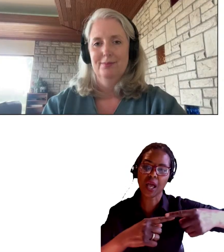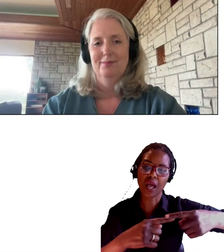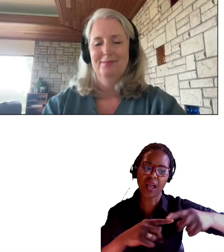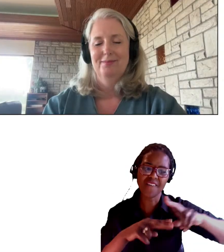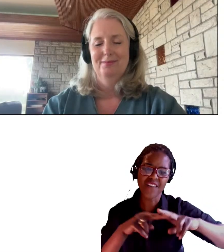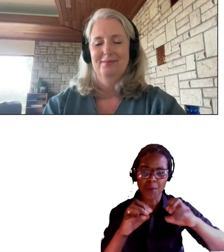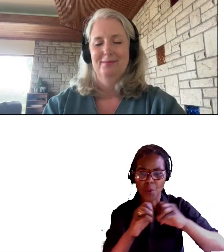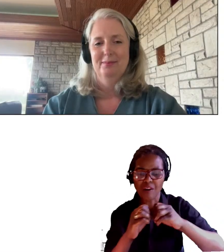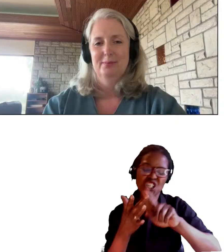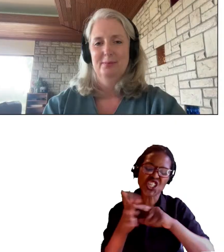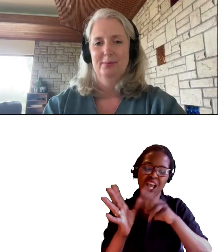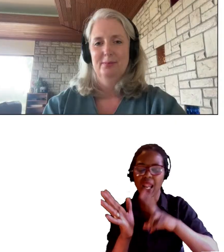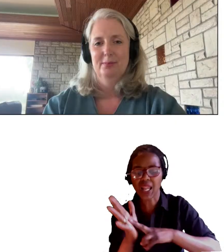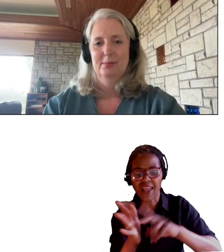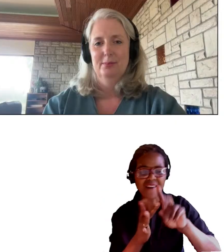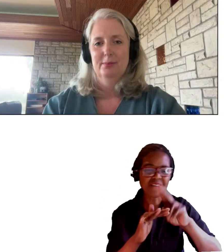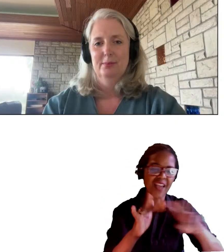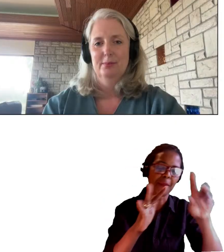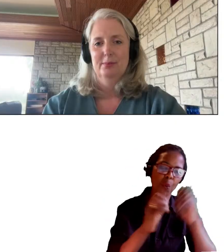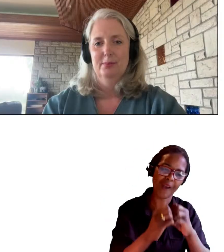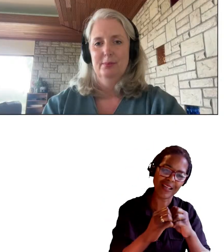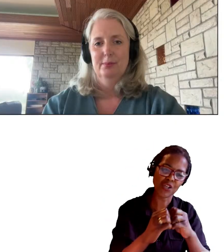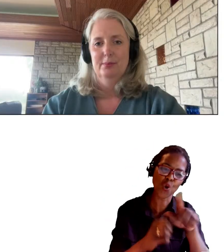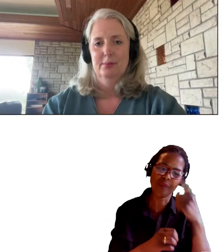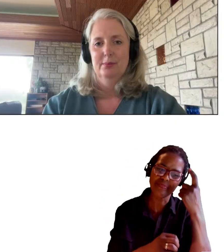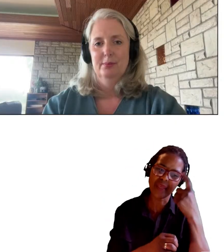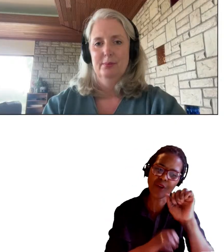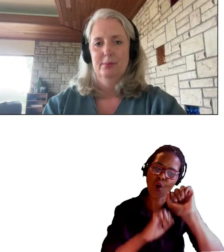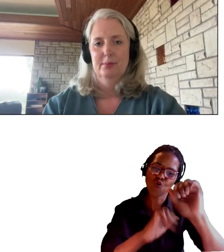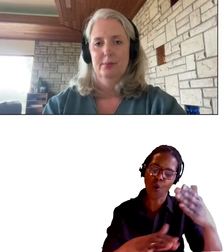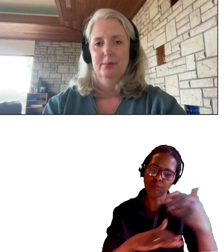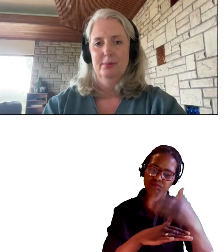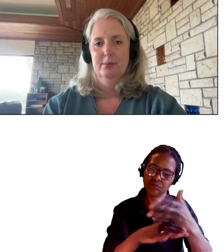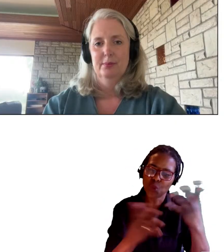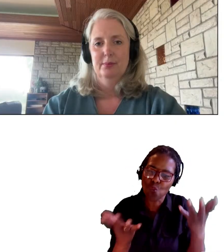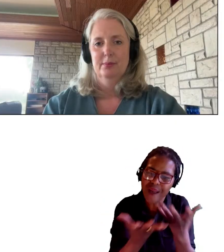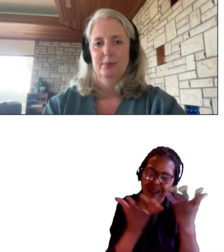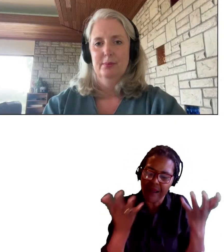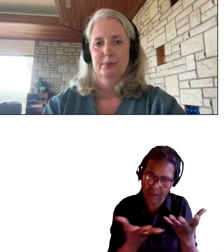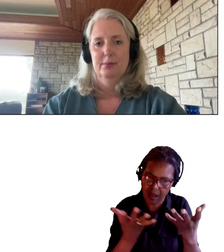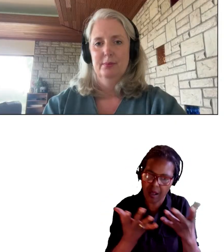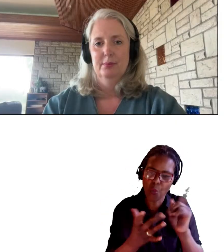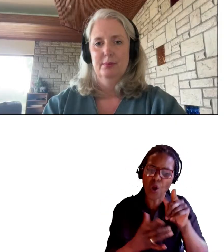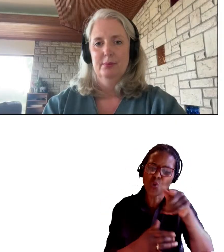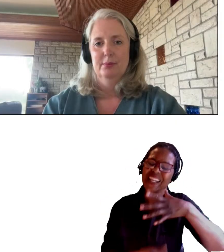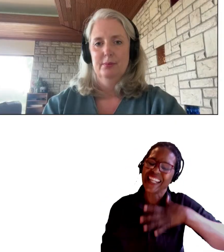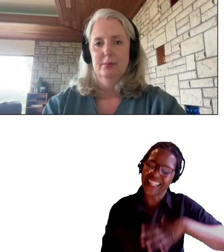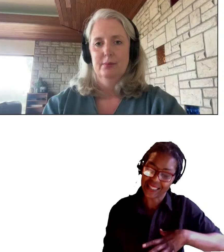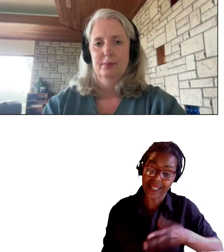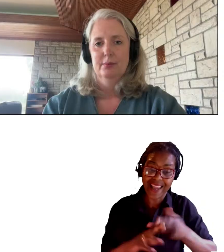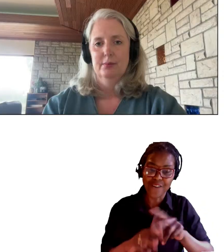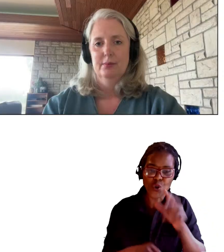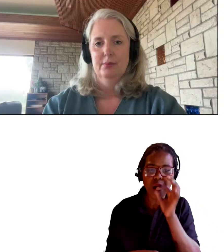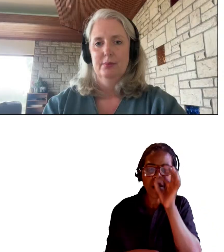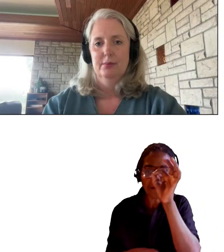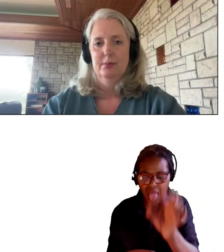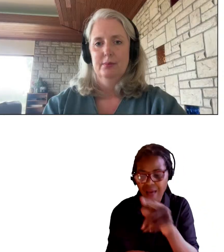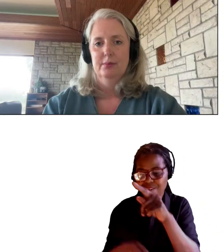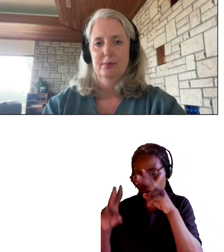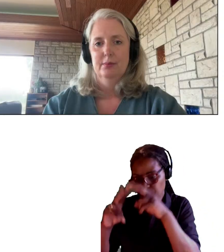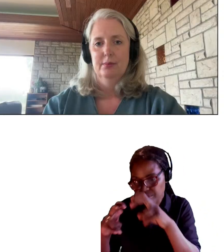January, February. So think about where your practice is at that point and what you need then. If you're applying for Explore, it's a